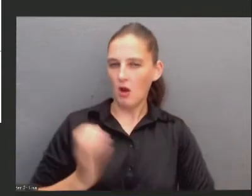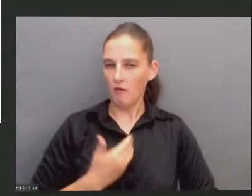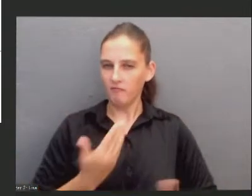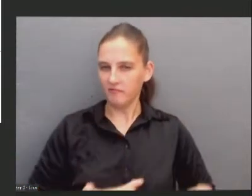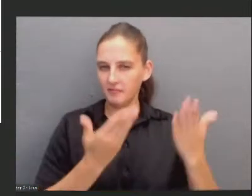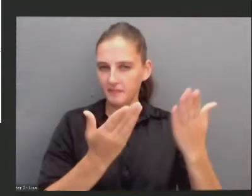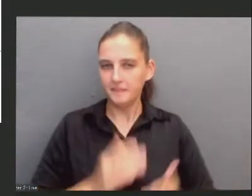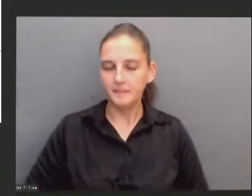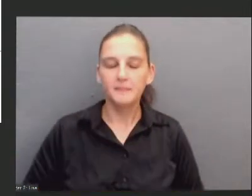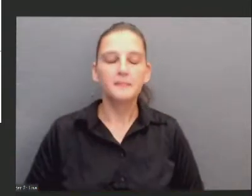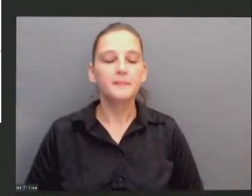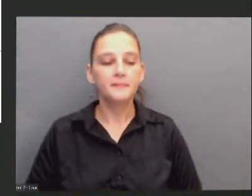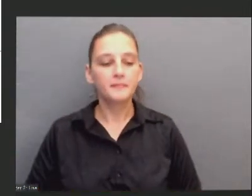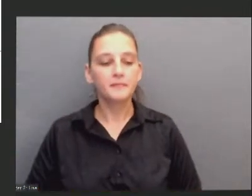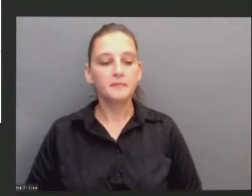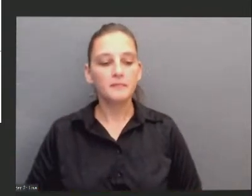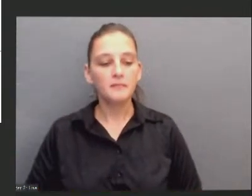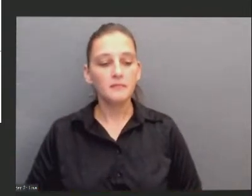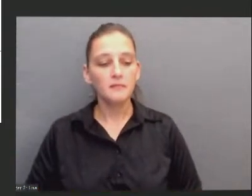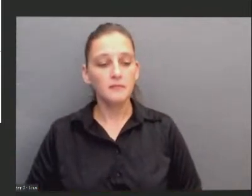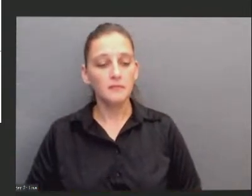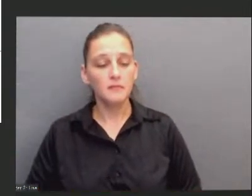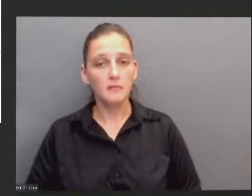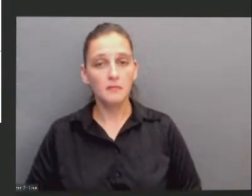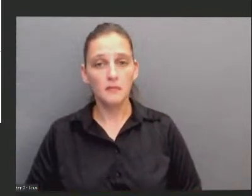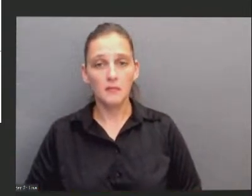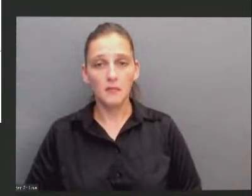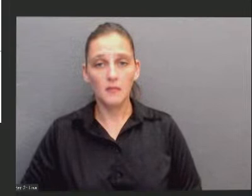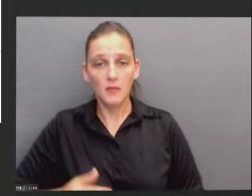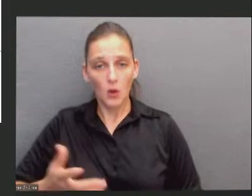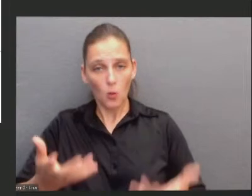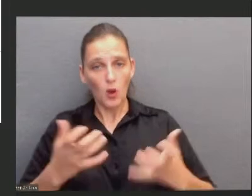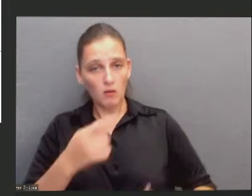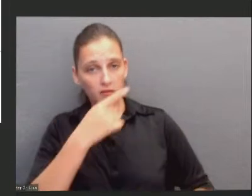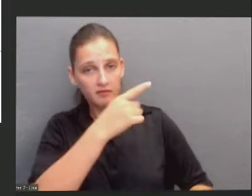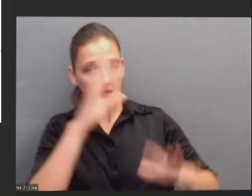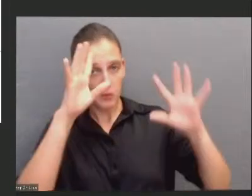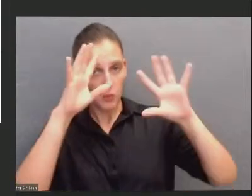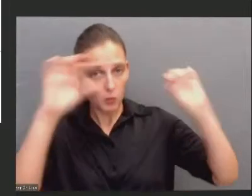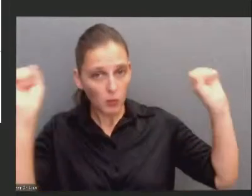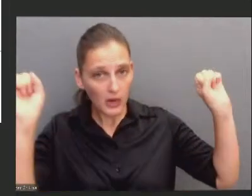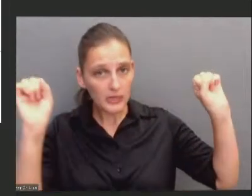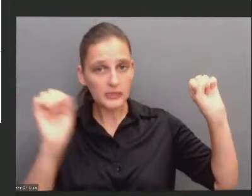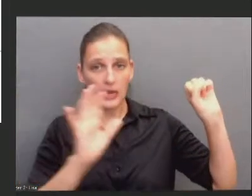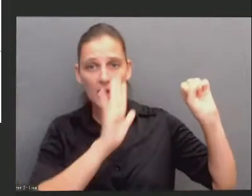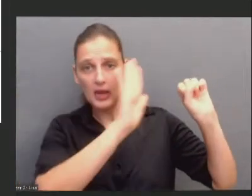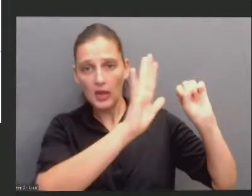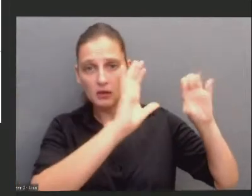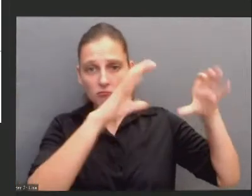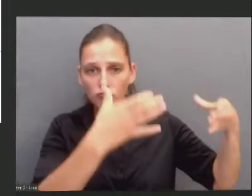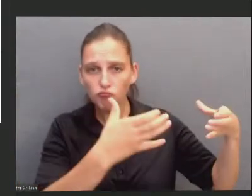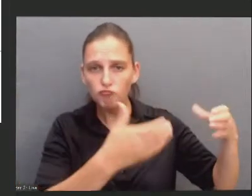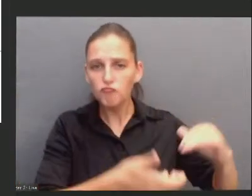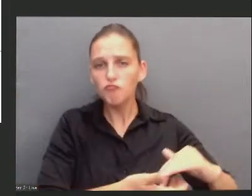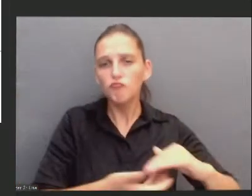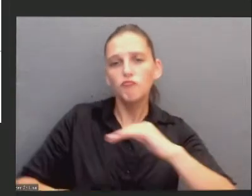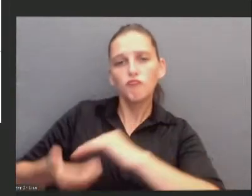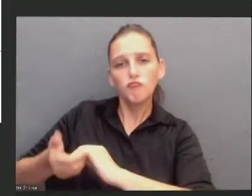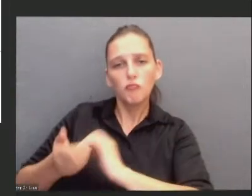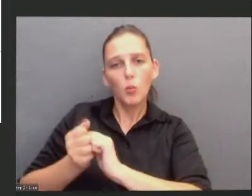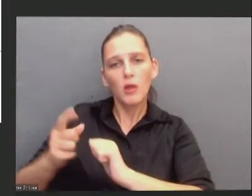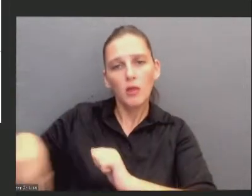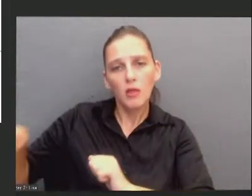We want the president and the administration to work hand in hand with communities of color and other